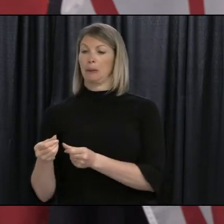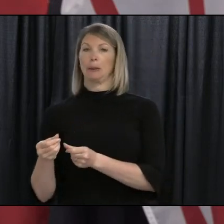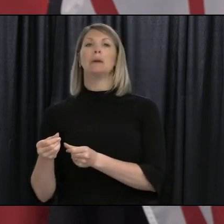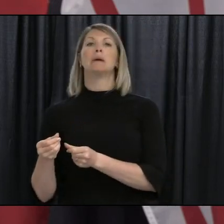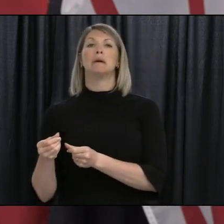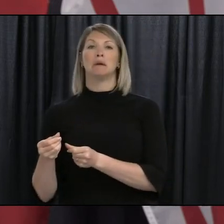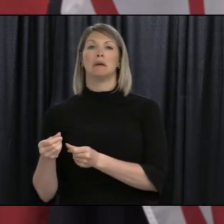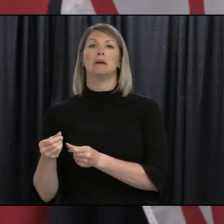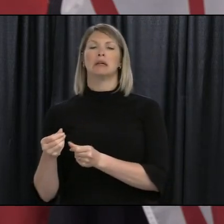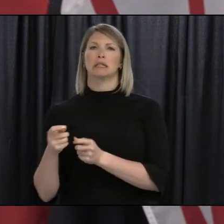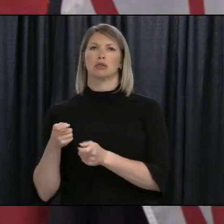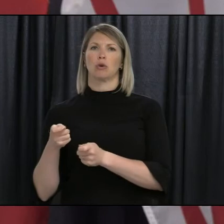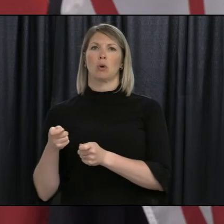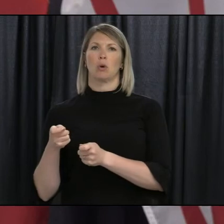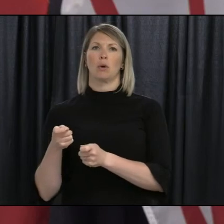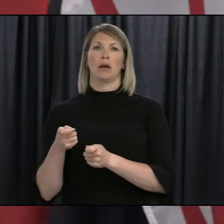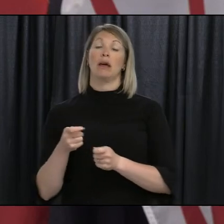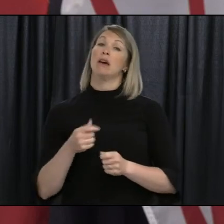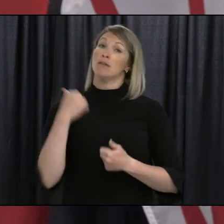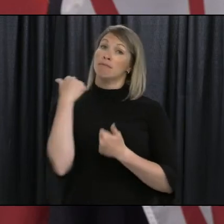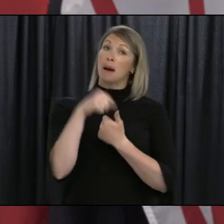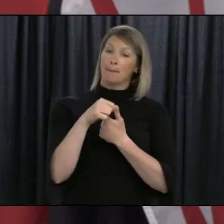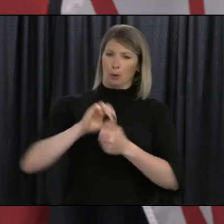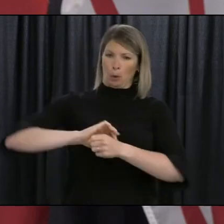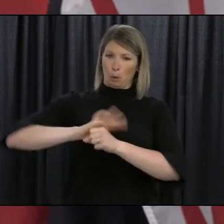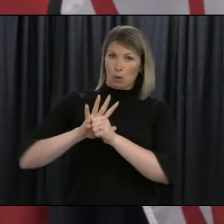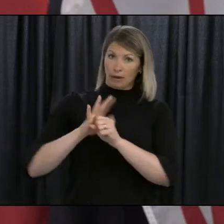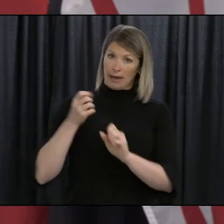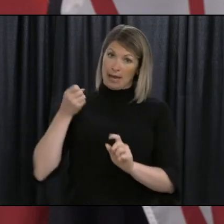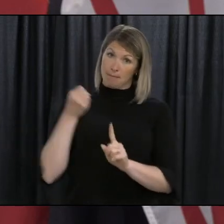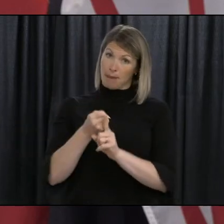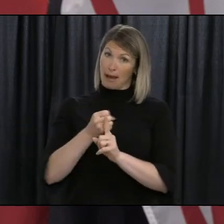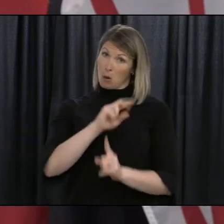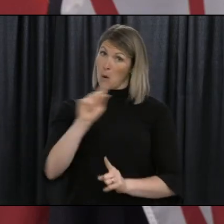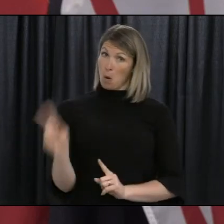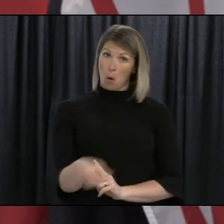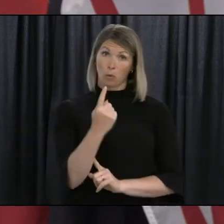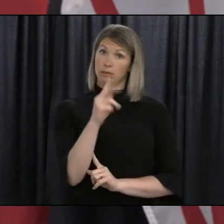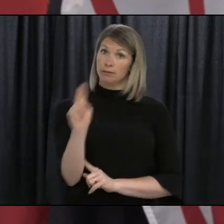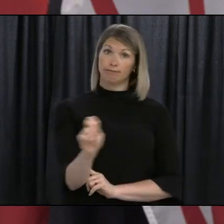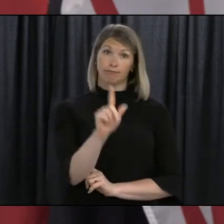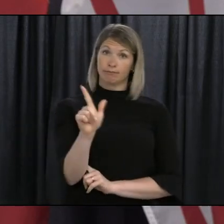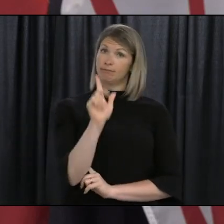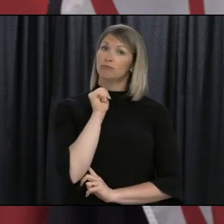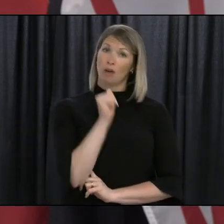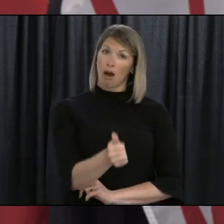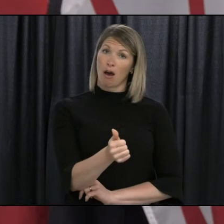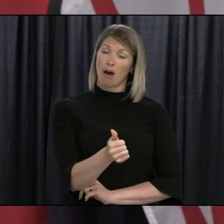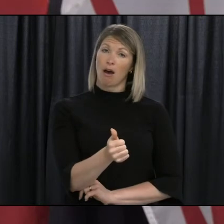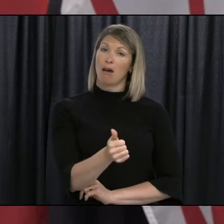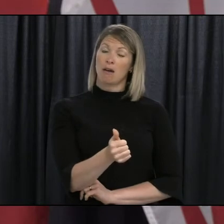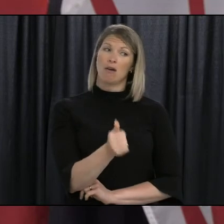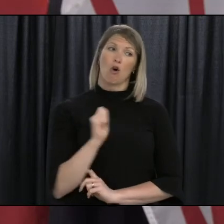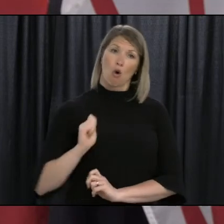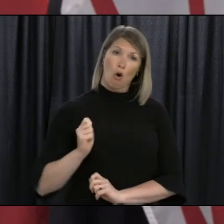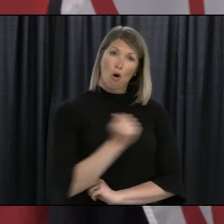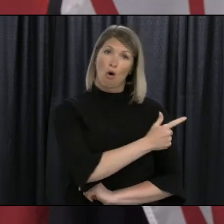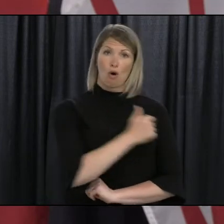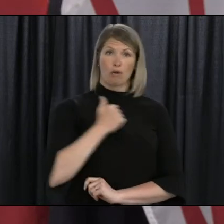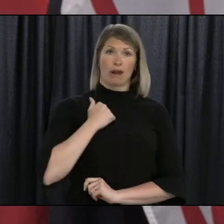this country, not just us, and will require partnership and collaboration, because we